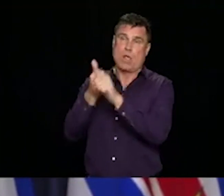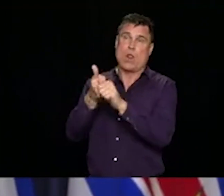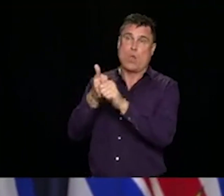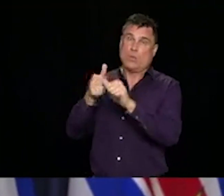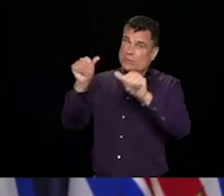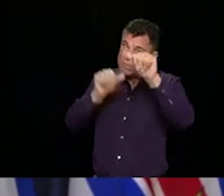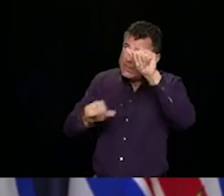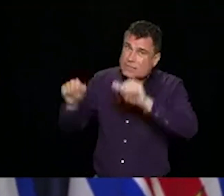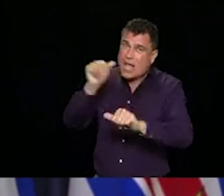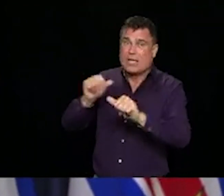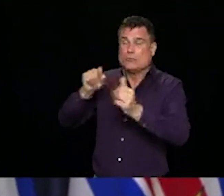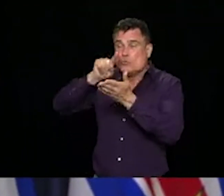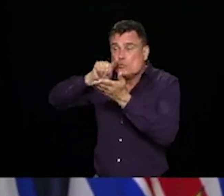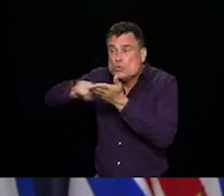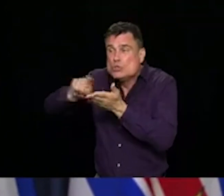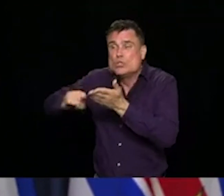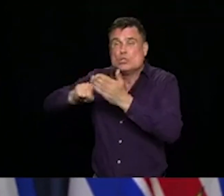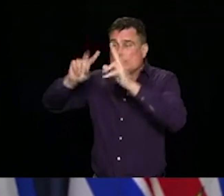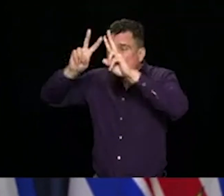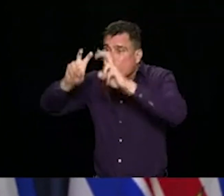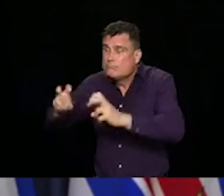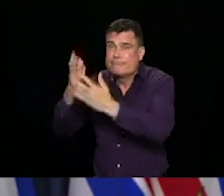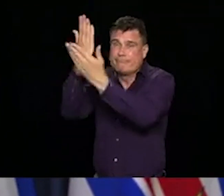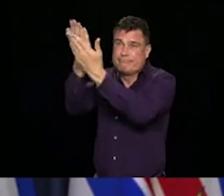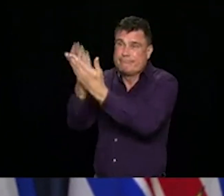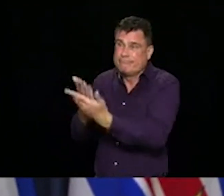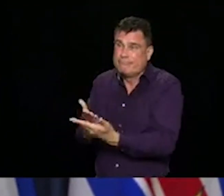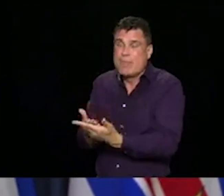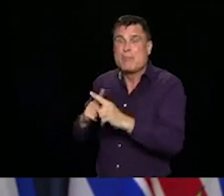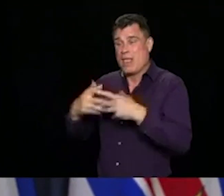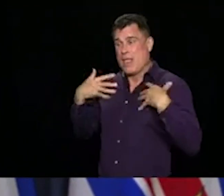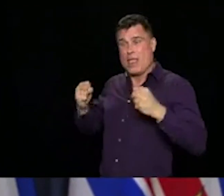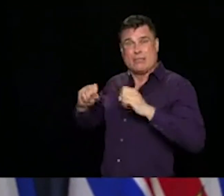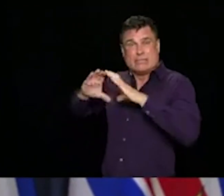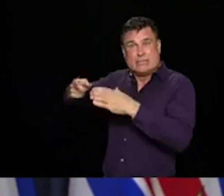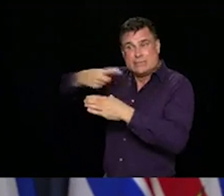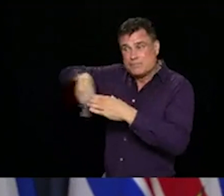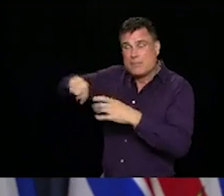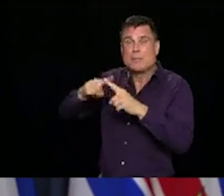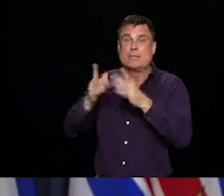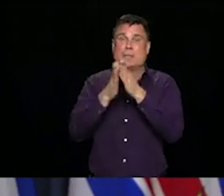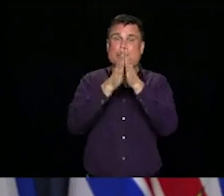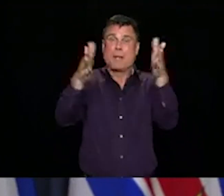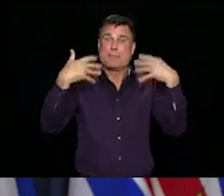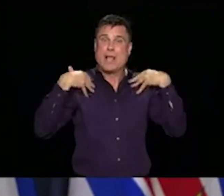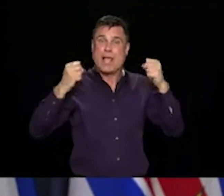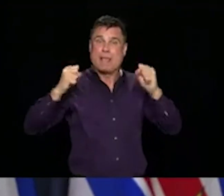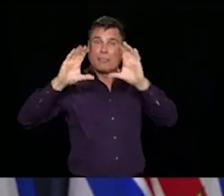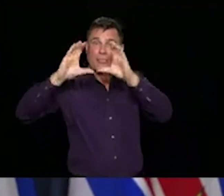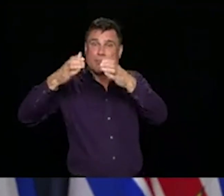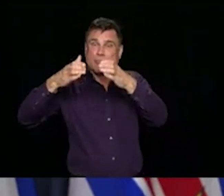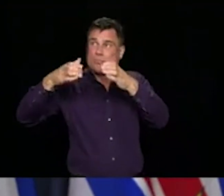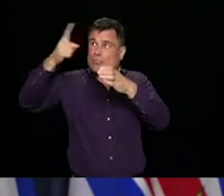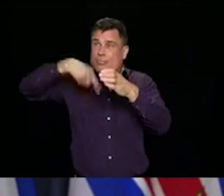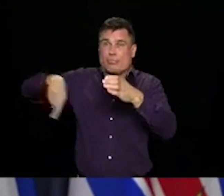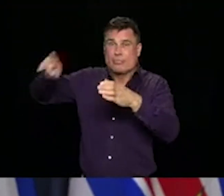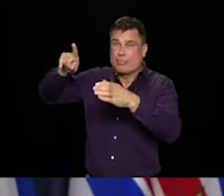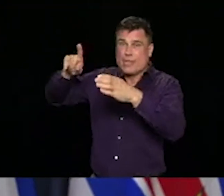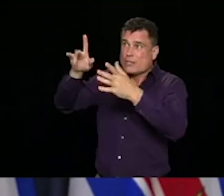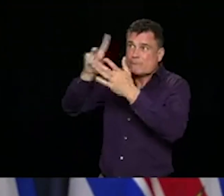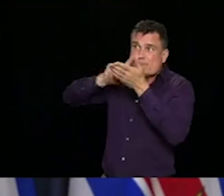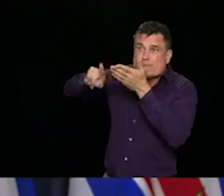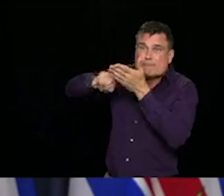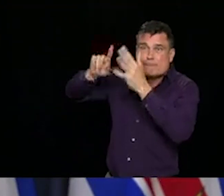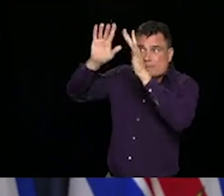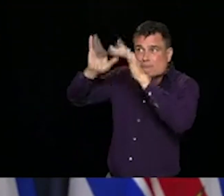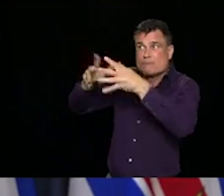team, Dr. Henry and others, to come to that solution. But I would say that I don't see it in the